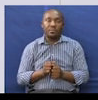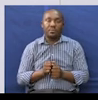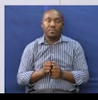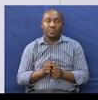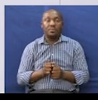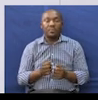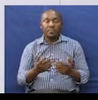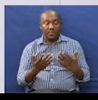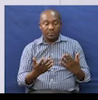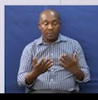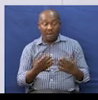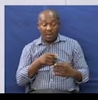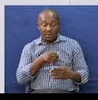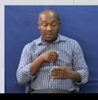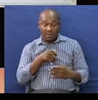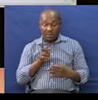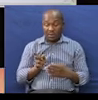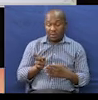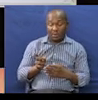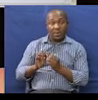In this kind of social organization,